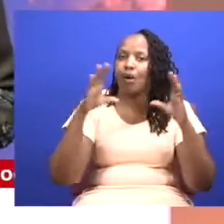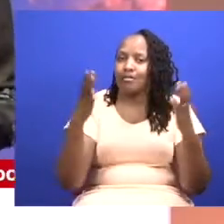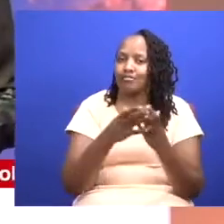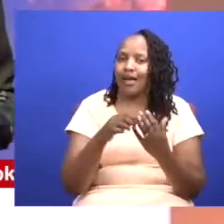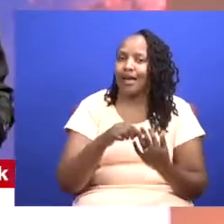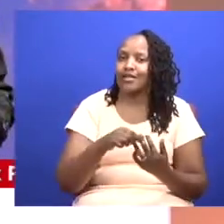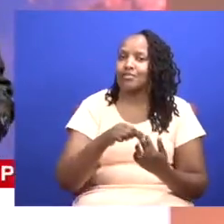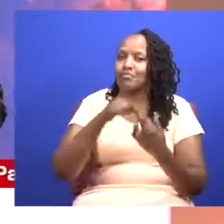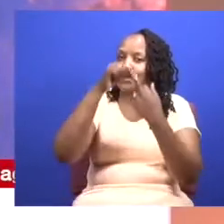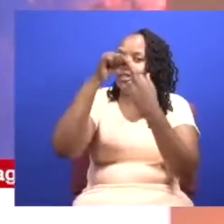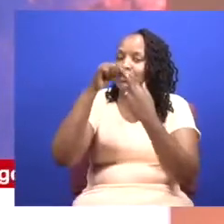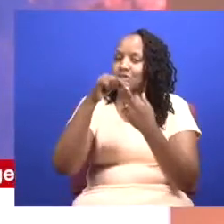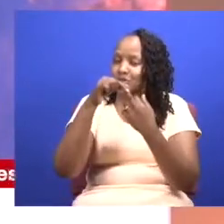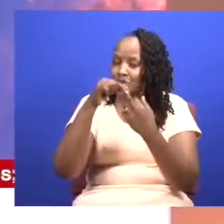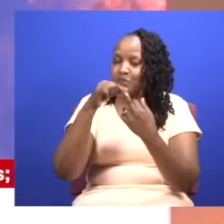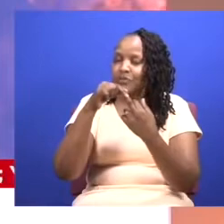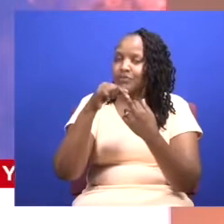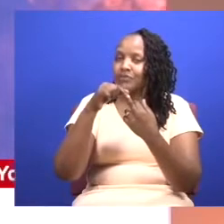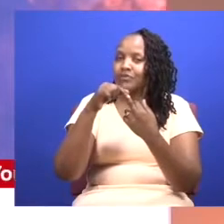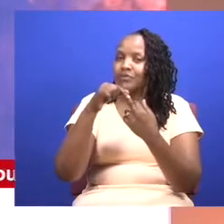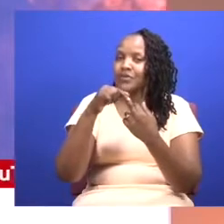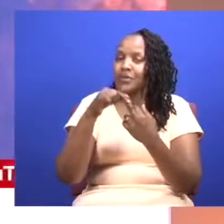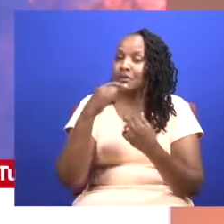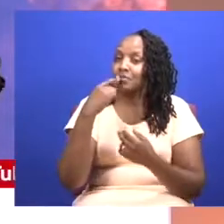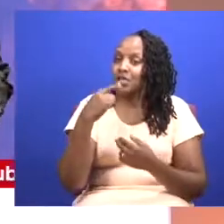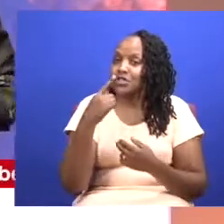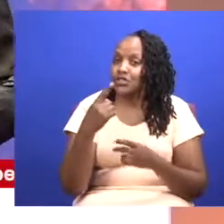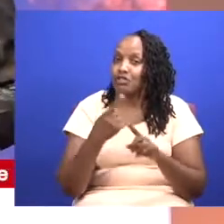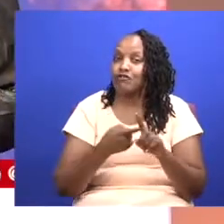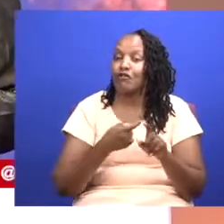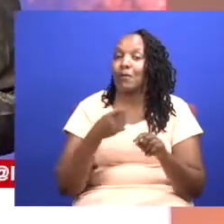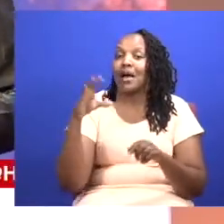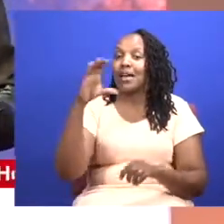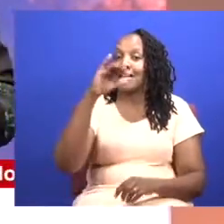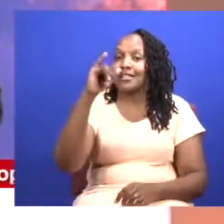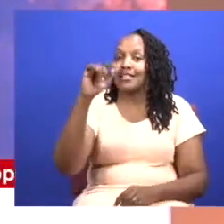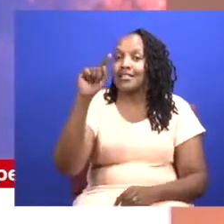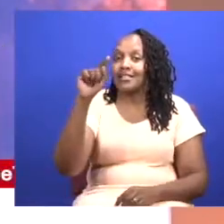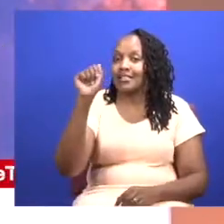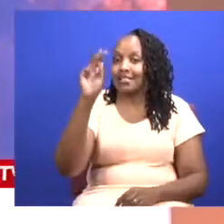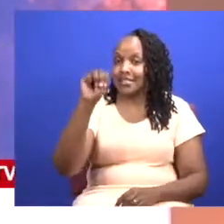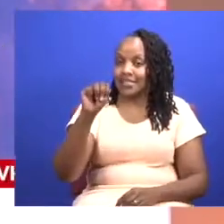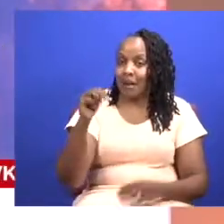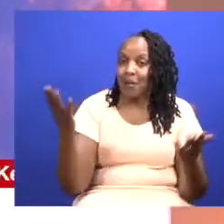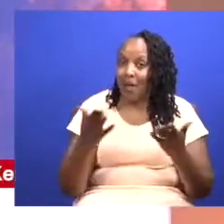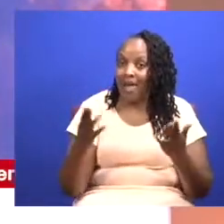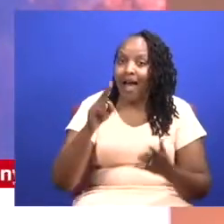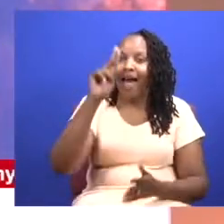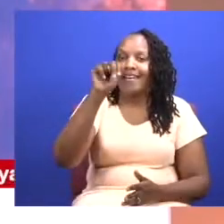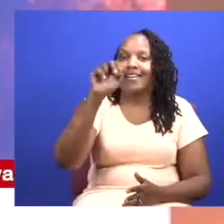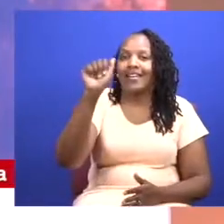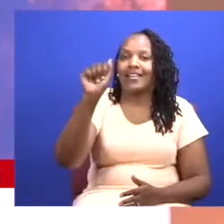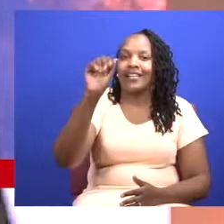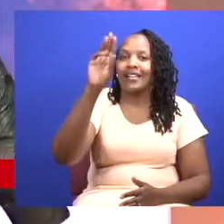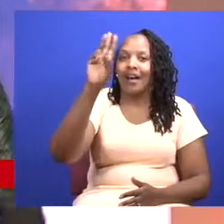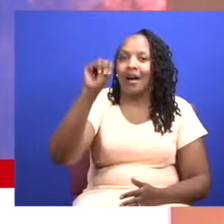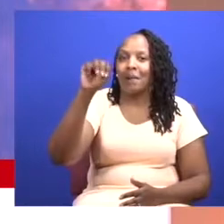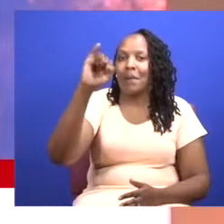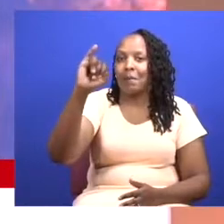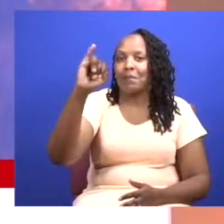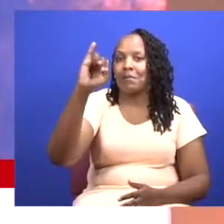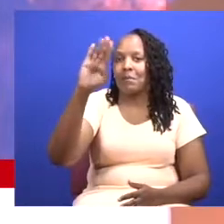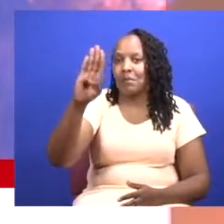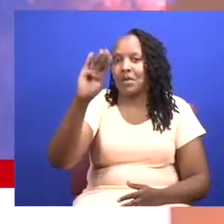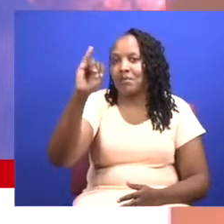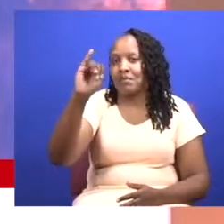who are joining us from all over the world, but a special mention to those who are joining this broadcast from CITAM, Namibia, because we